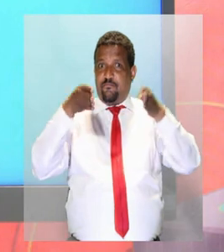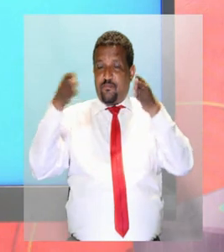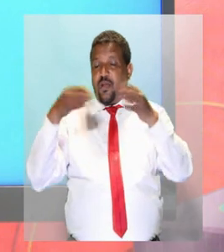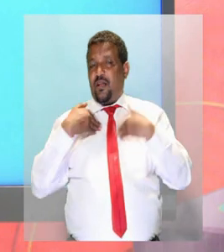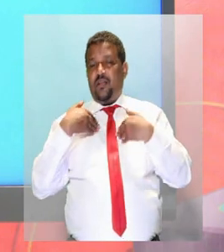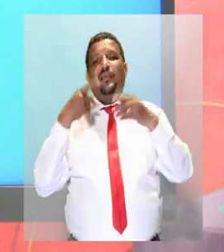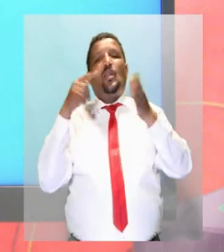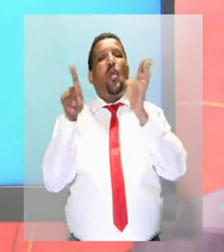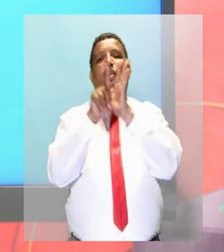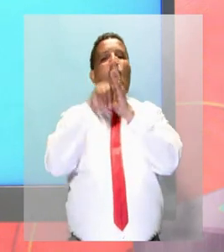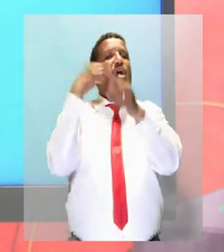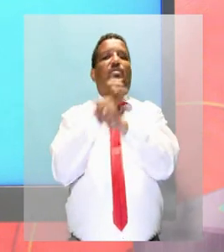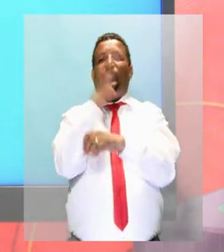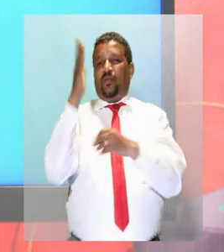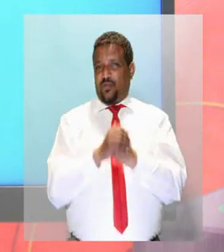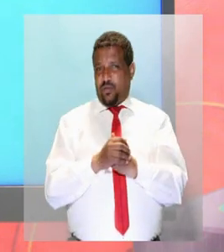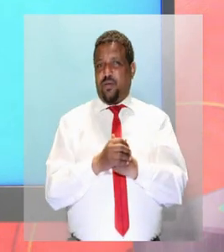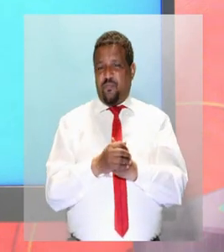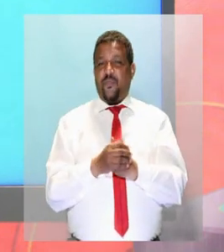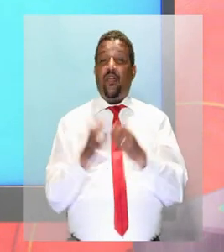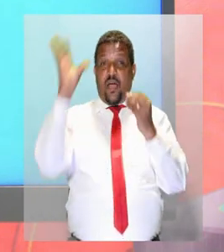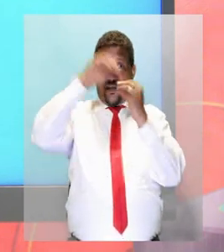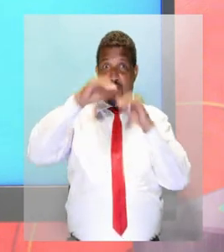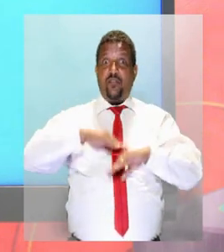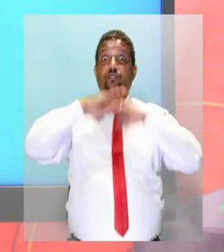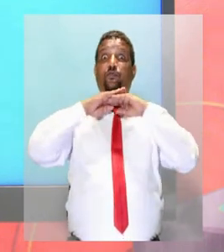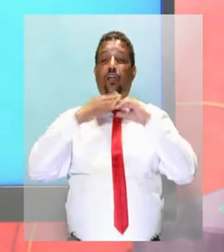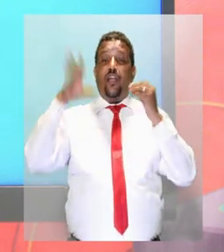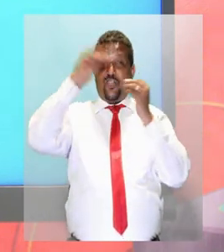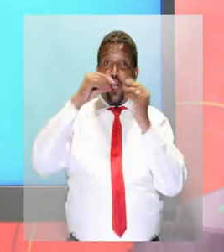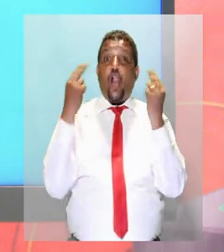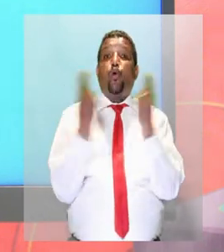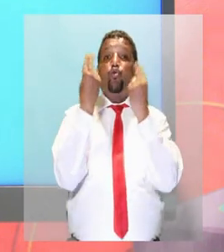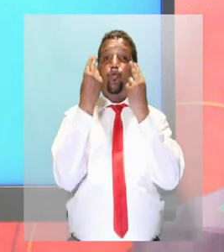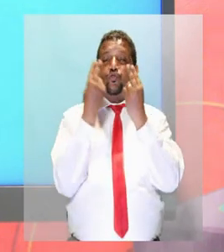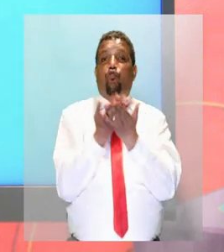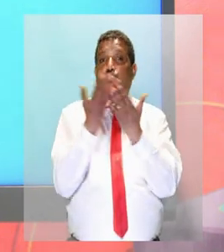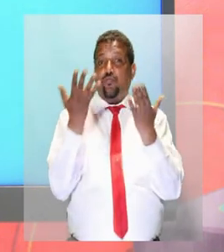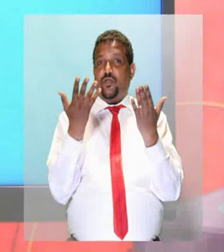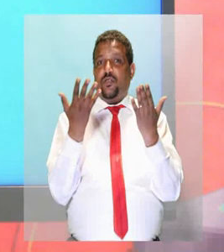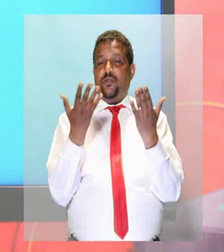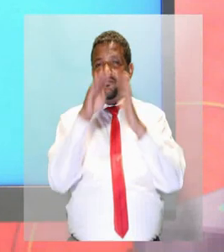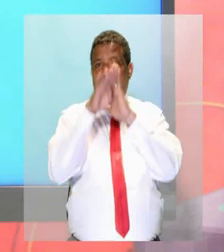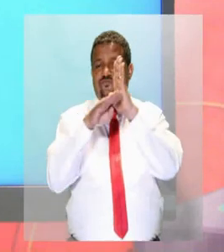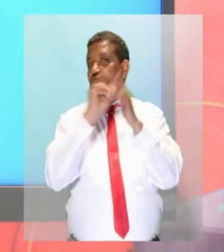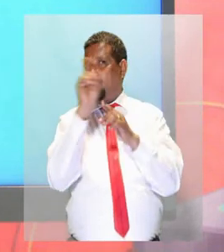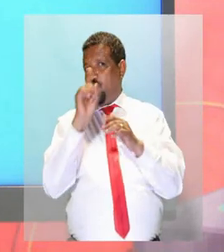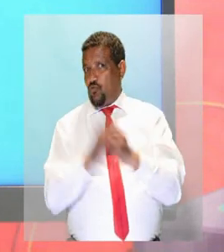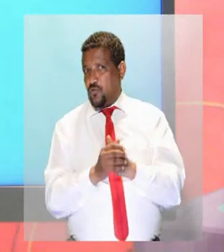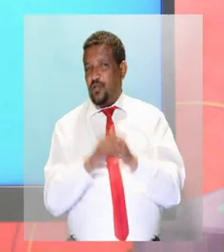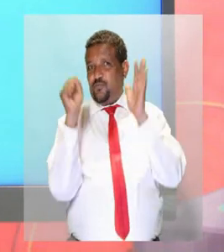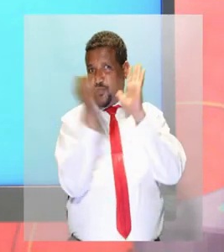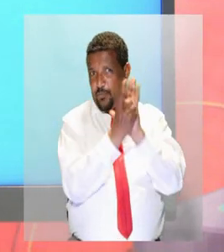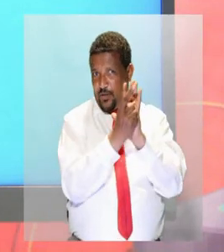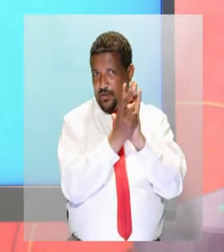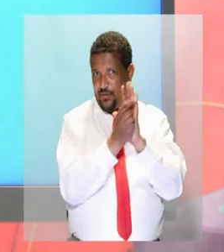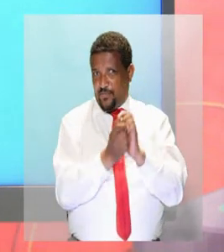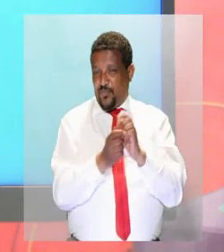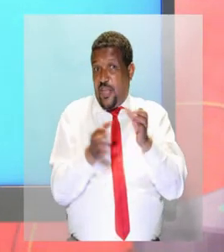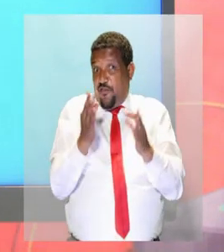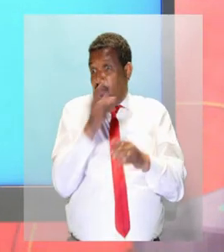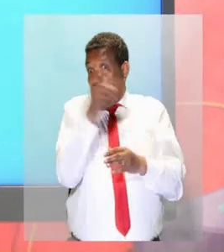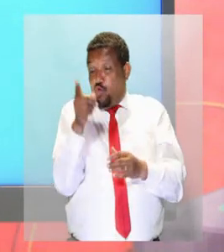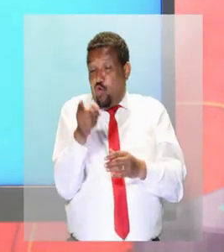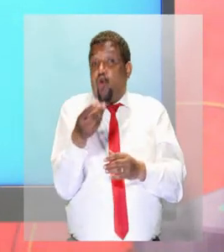applicable. That means the additional satisfaction that we get from additional consumption of a commodity will not decline. For example, if